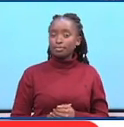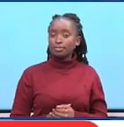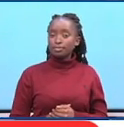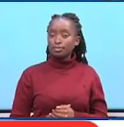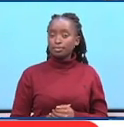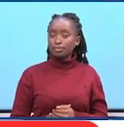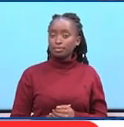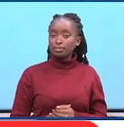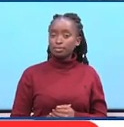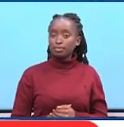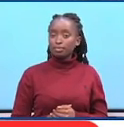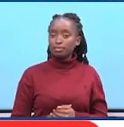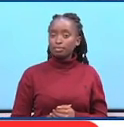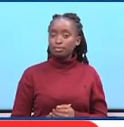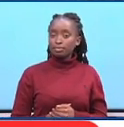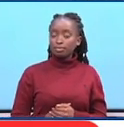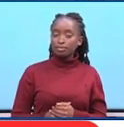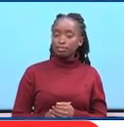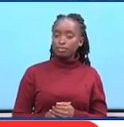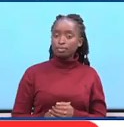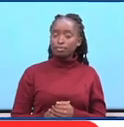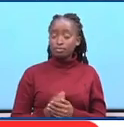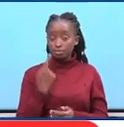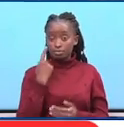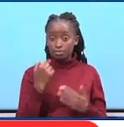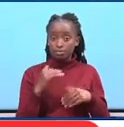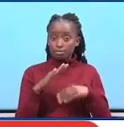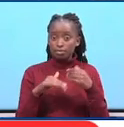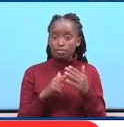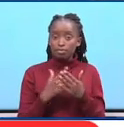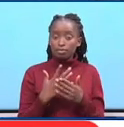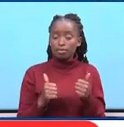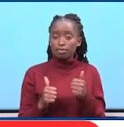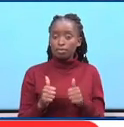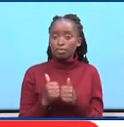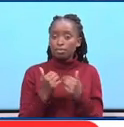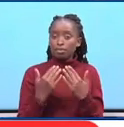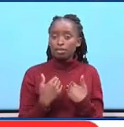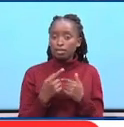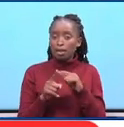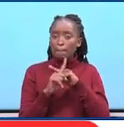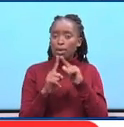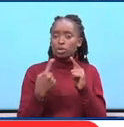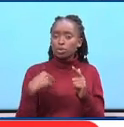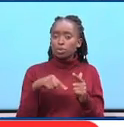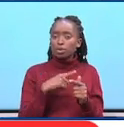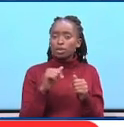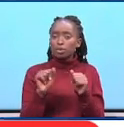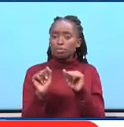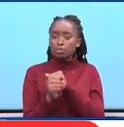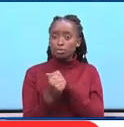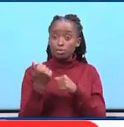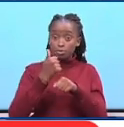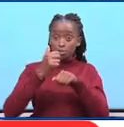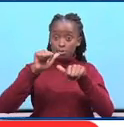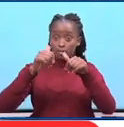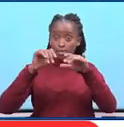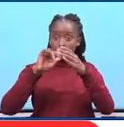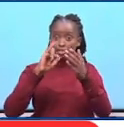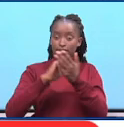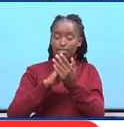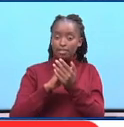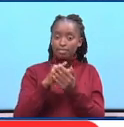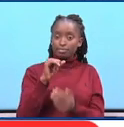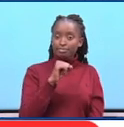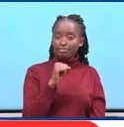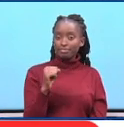I'm happy we've won the match 3-0, but we could not do well in our net defense and on the floor